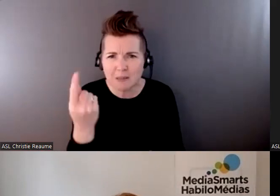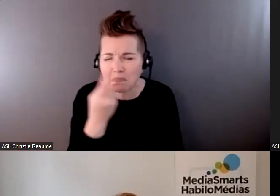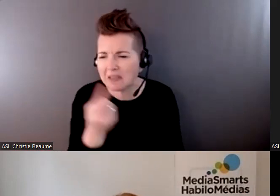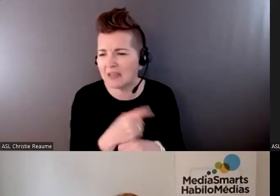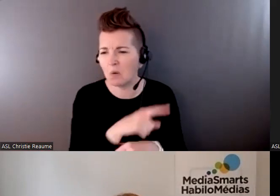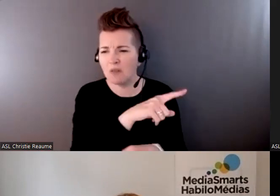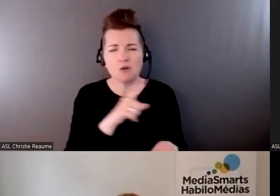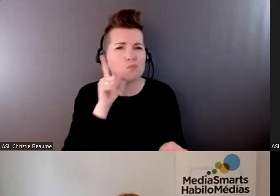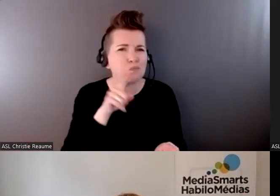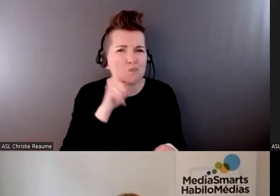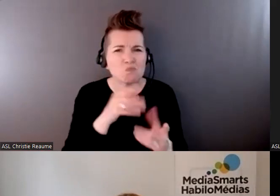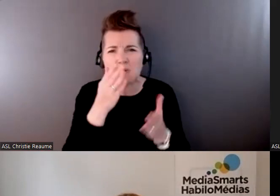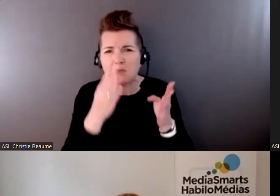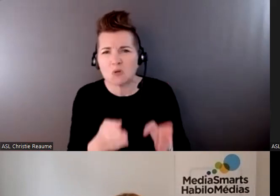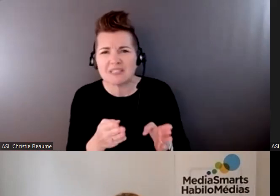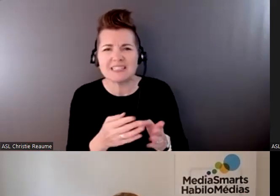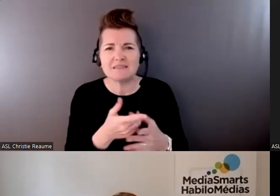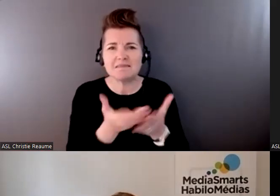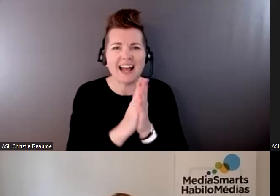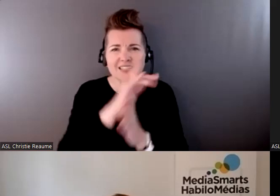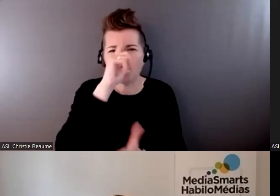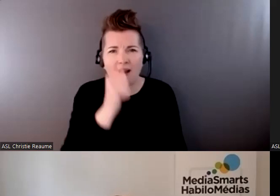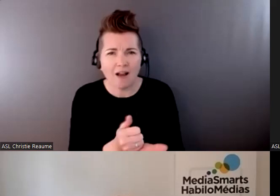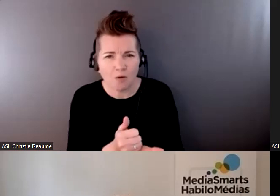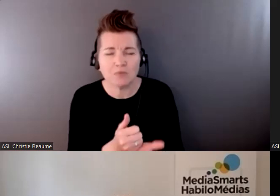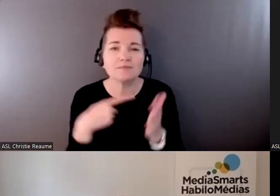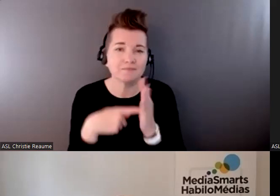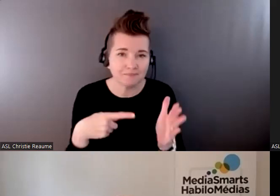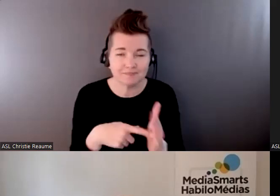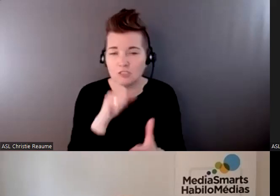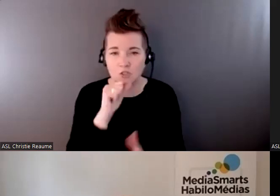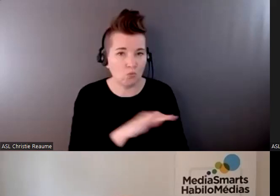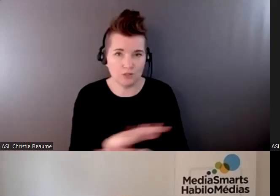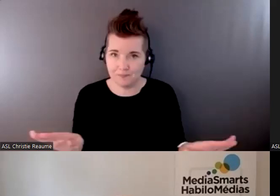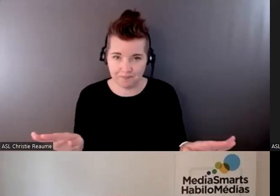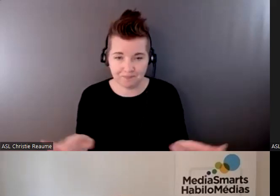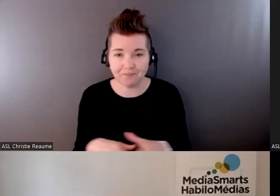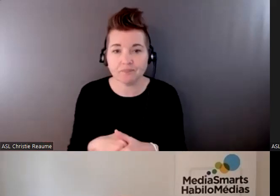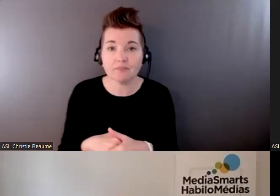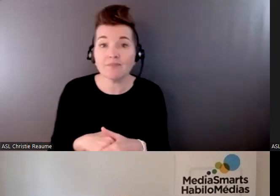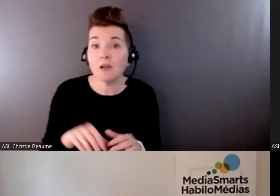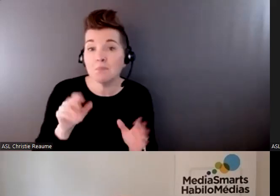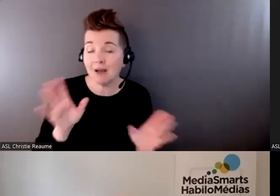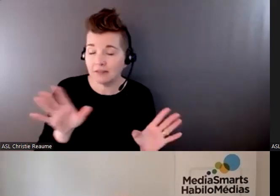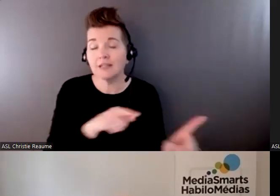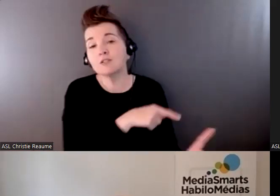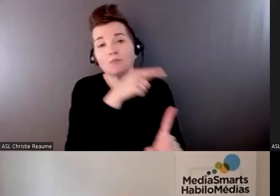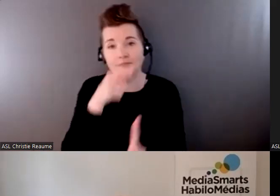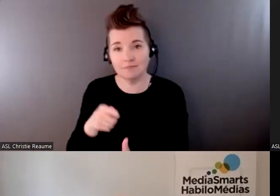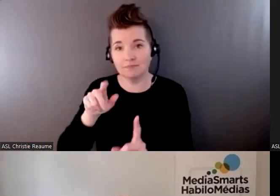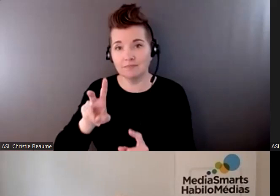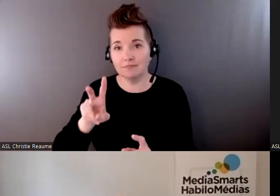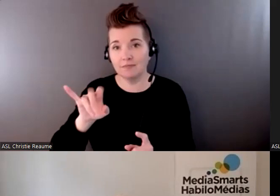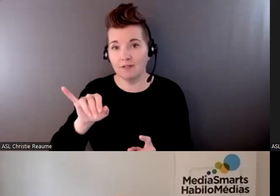someone that you know is asking for help as an example but with regards to virus scanners virus scanners